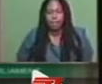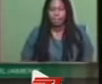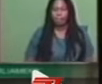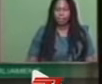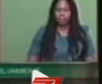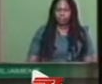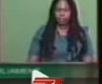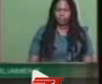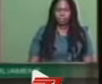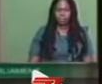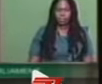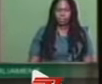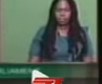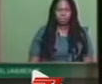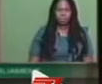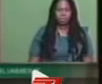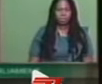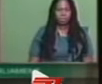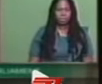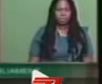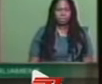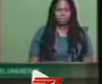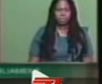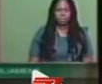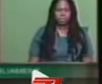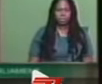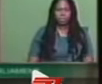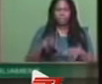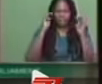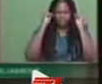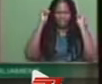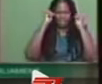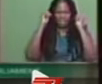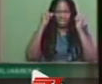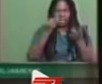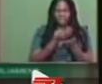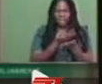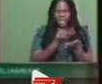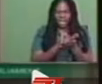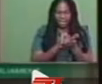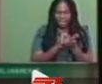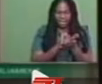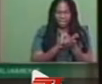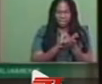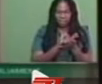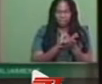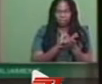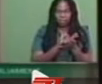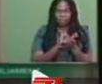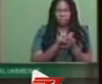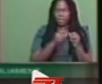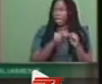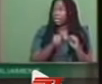has repeatedly chided my government for running budget deficits. He continued this